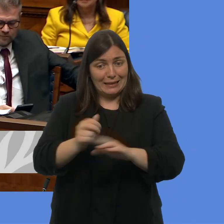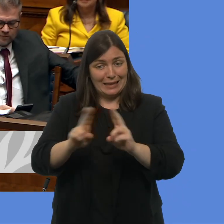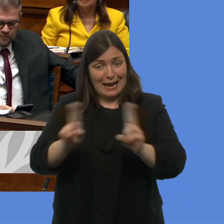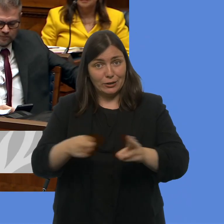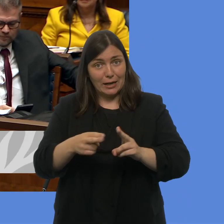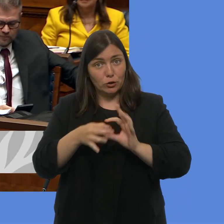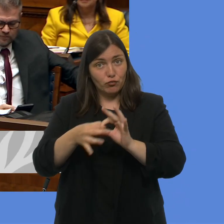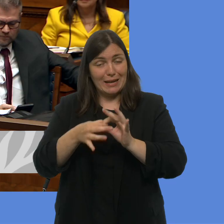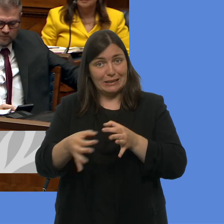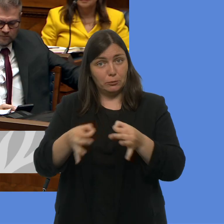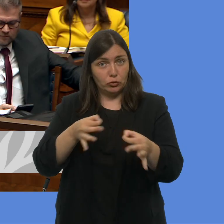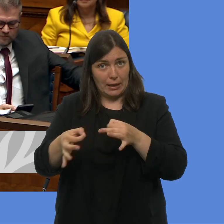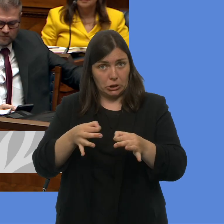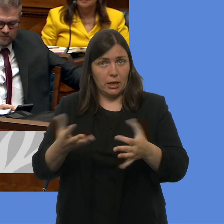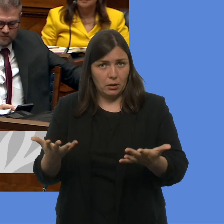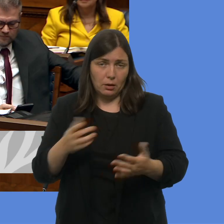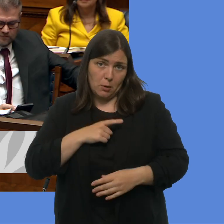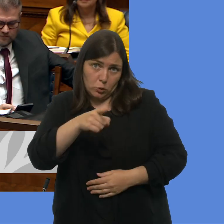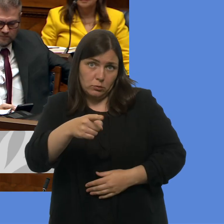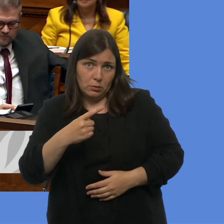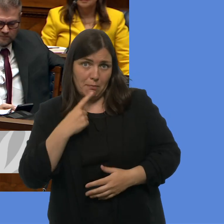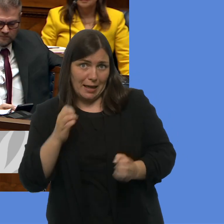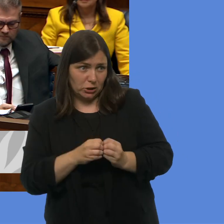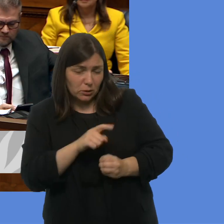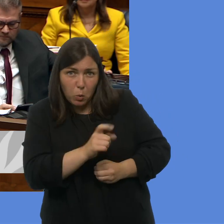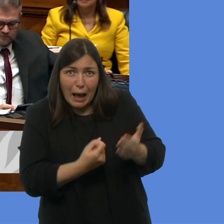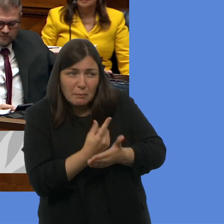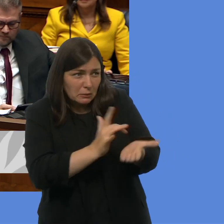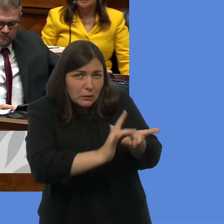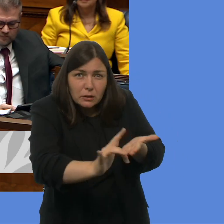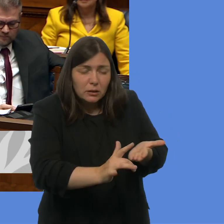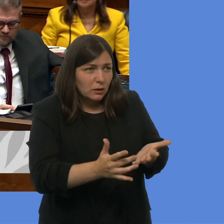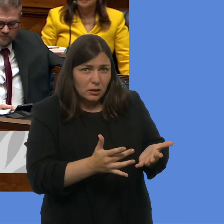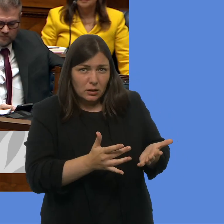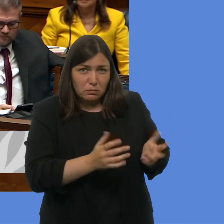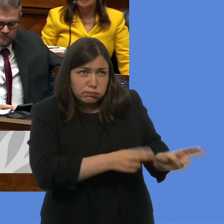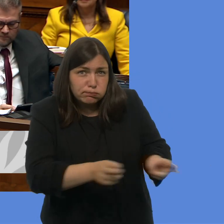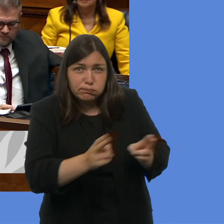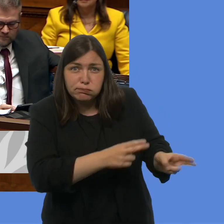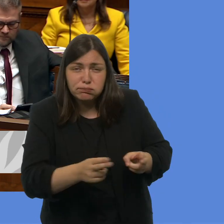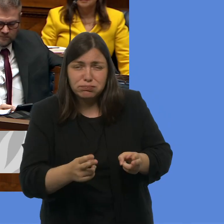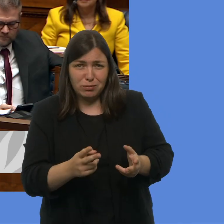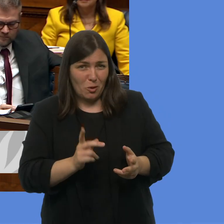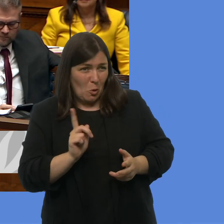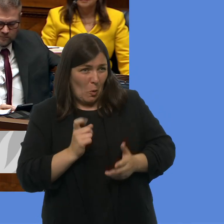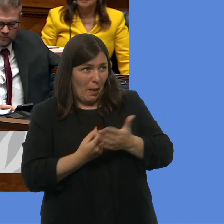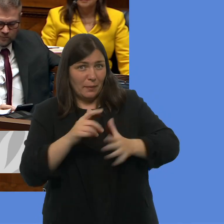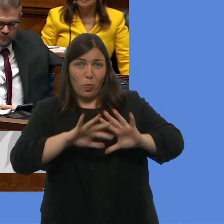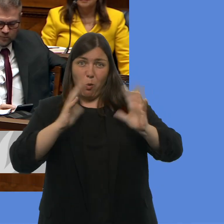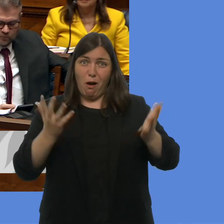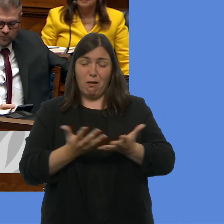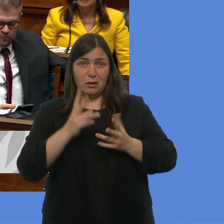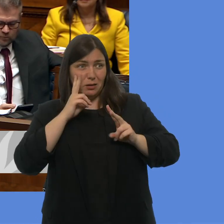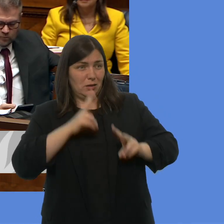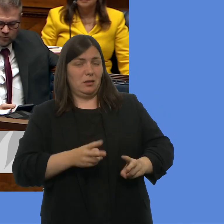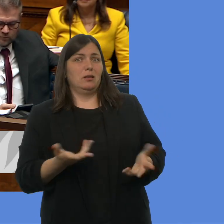fact that there is, as you say, a genocide happening in Gaza, that democracy around the world, including sadly in North America and the United States, is under